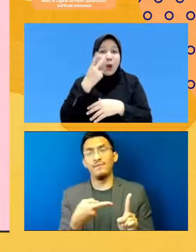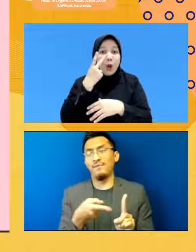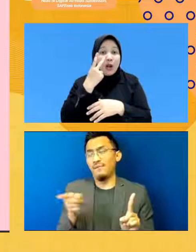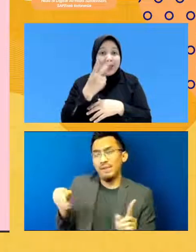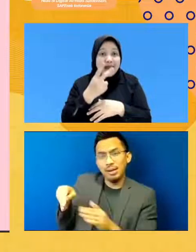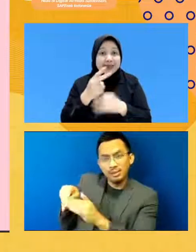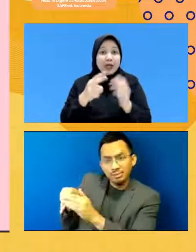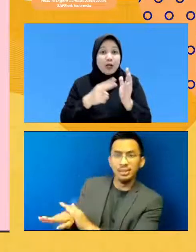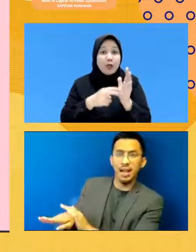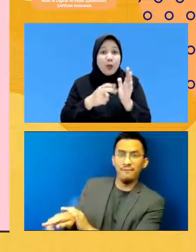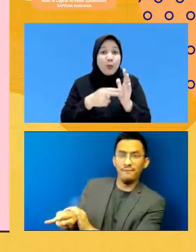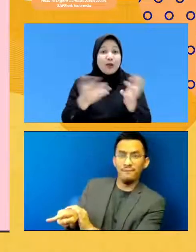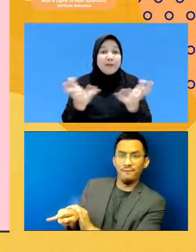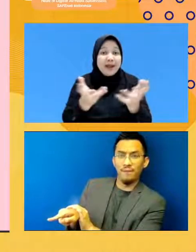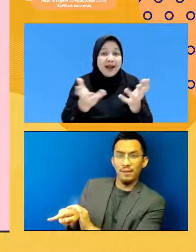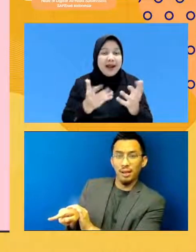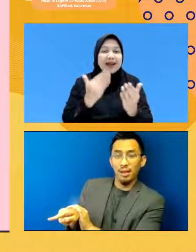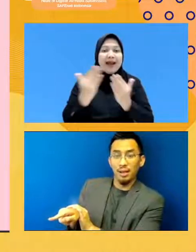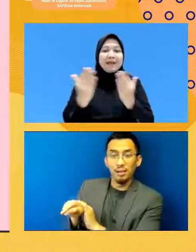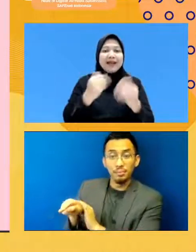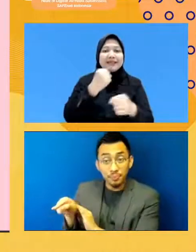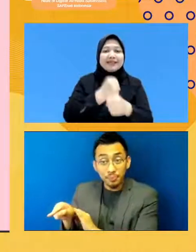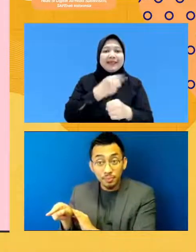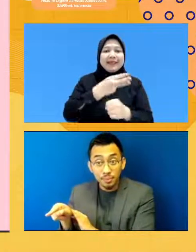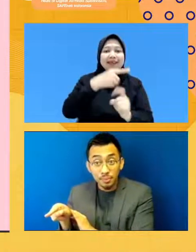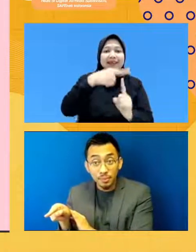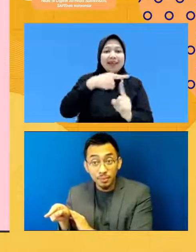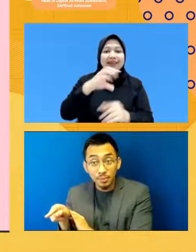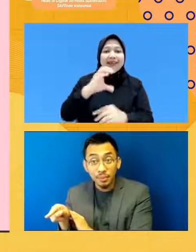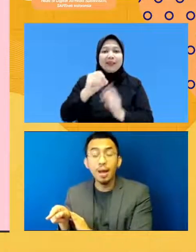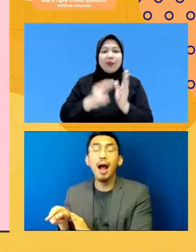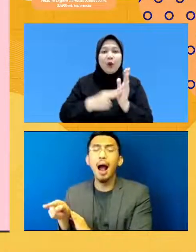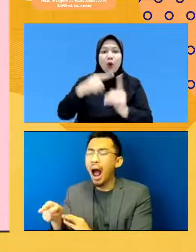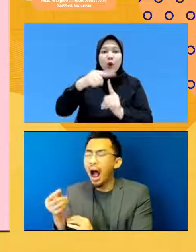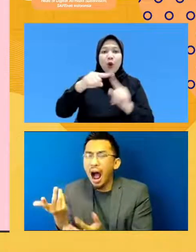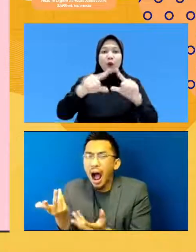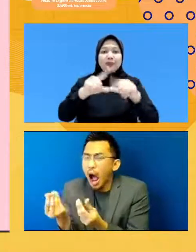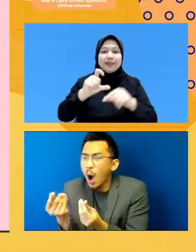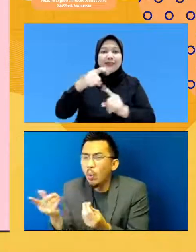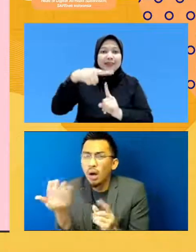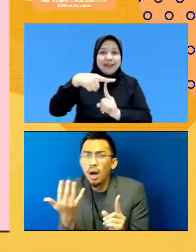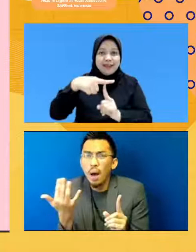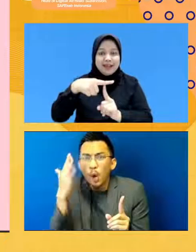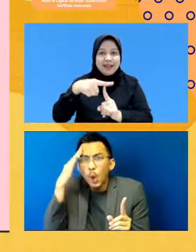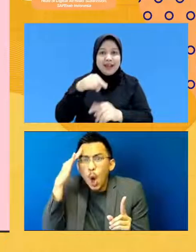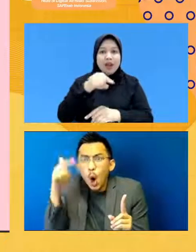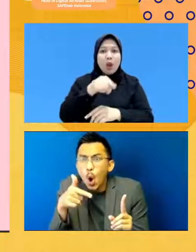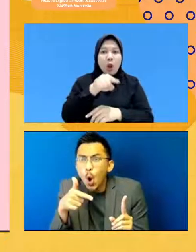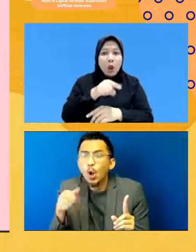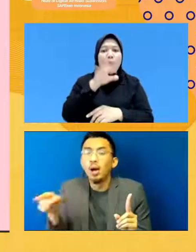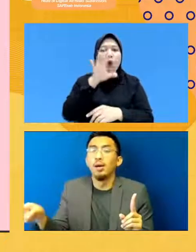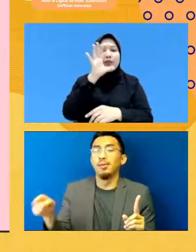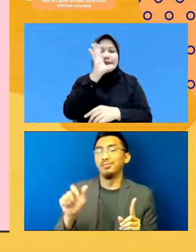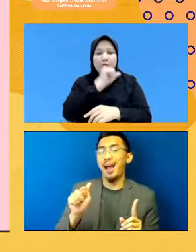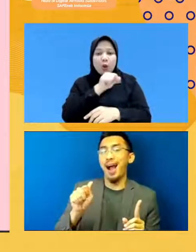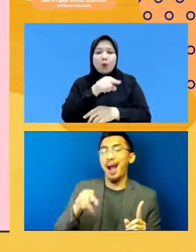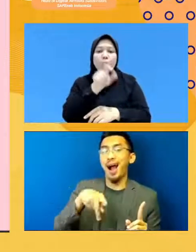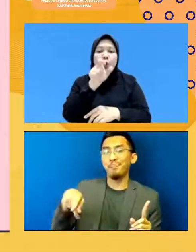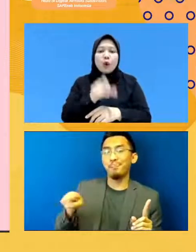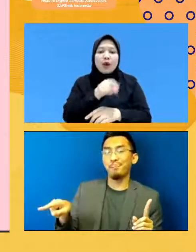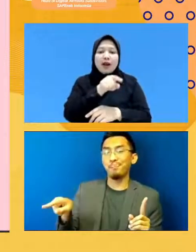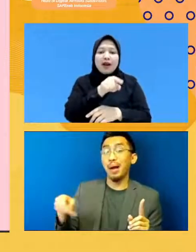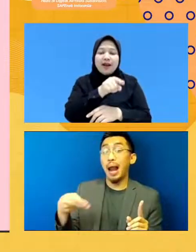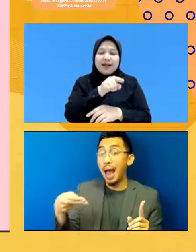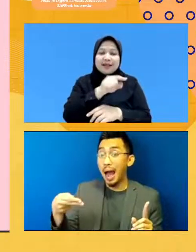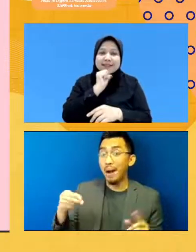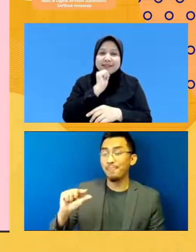Contact, they can see that this person is a victim of online gender-based violence. So when we are not saving